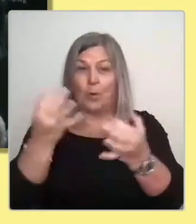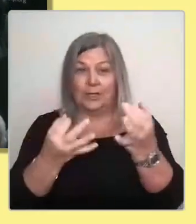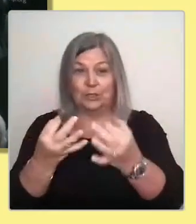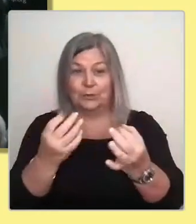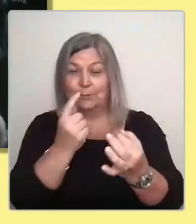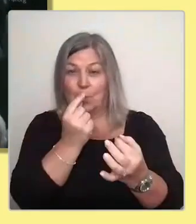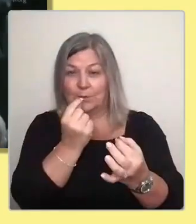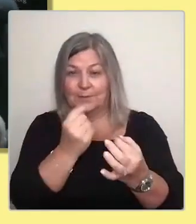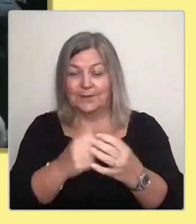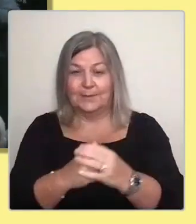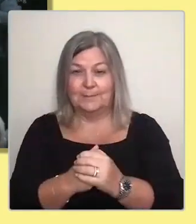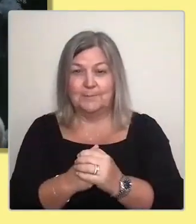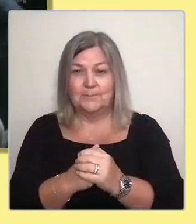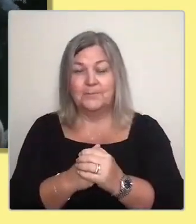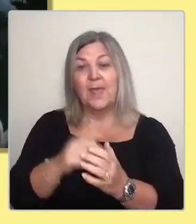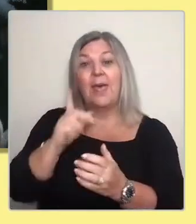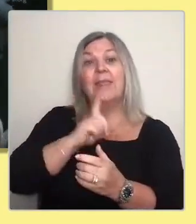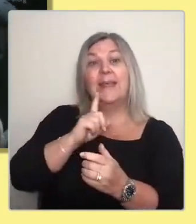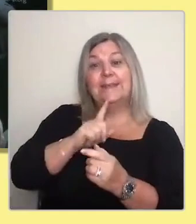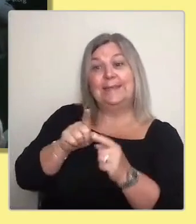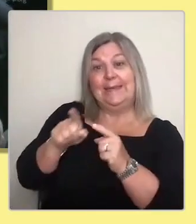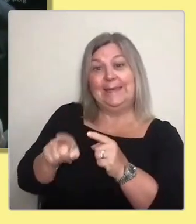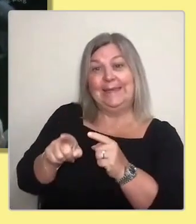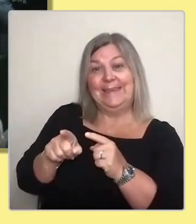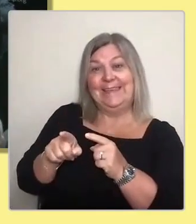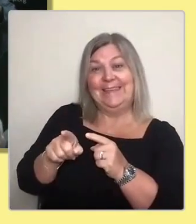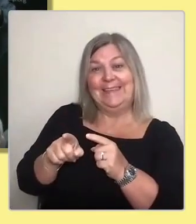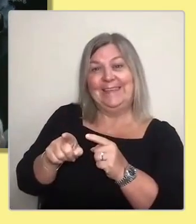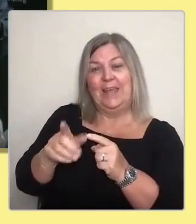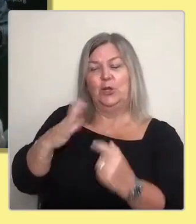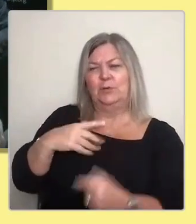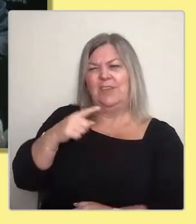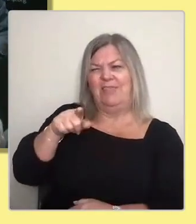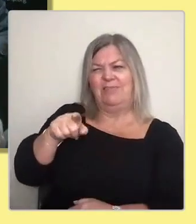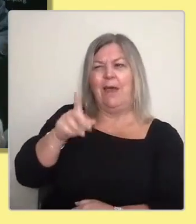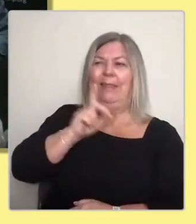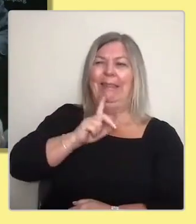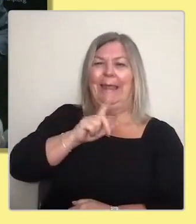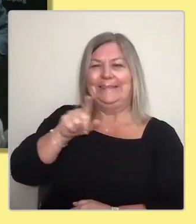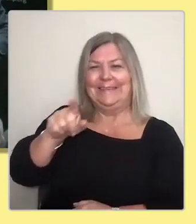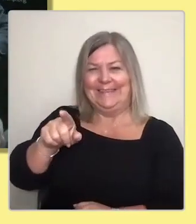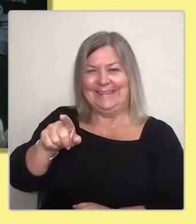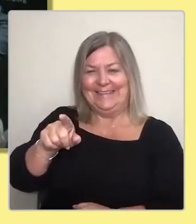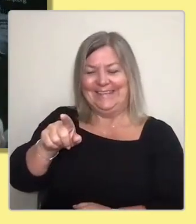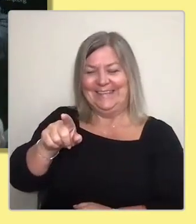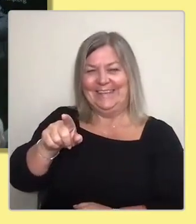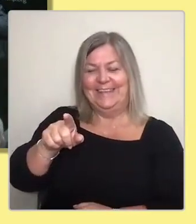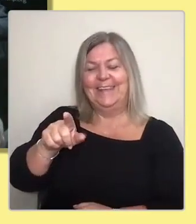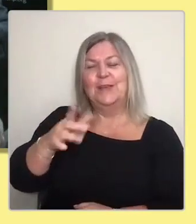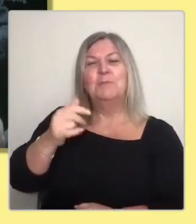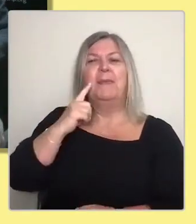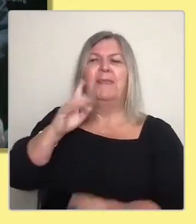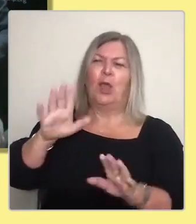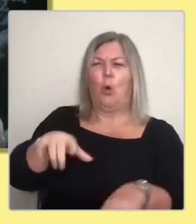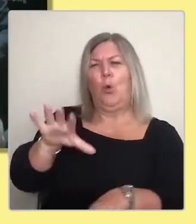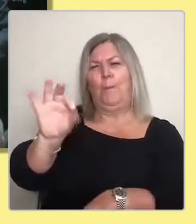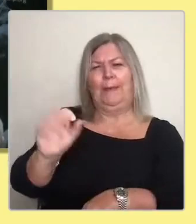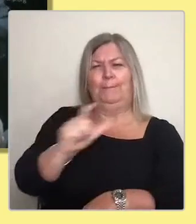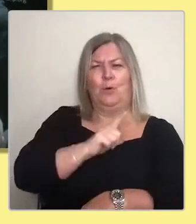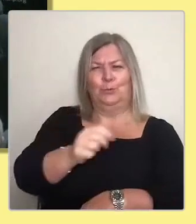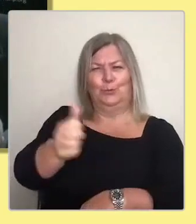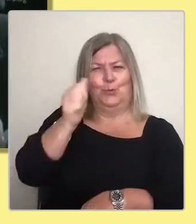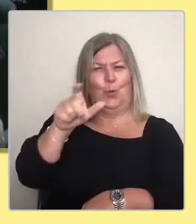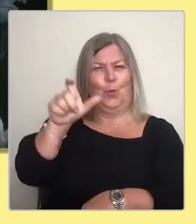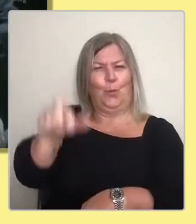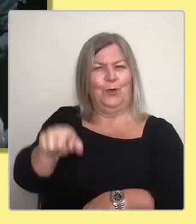there. That's you. I'm only saying that lady because I don't want to show that I know people. Otherwise, they'll think it's favouritism. So if I've insulted